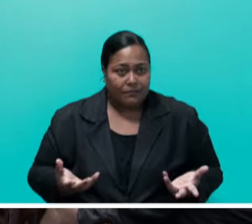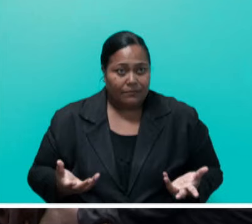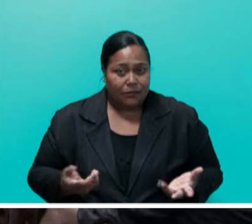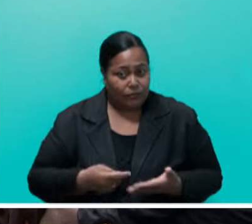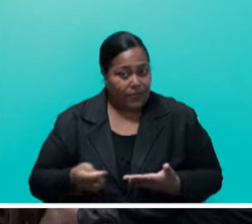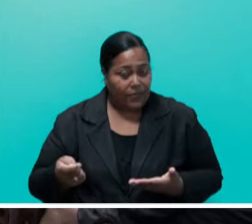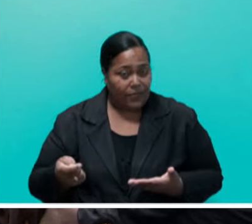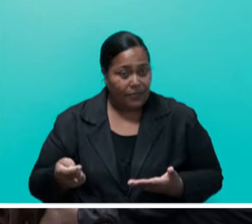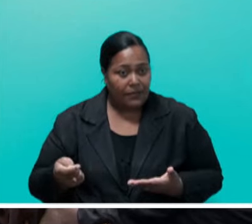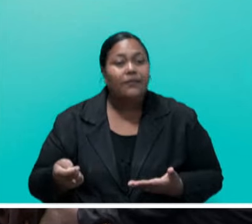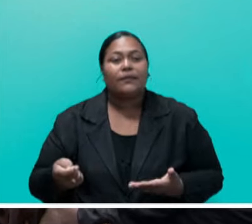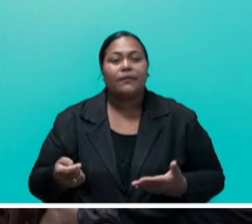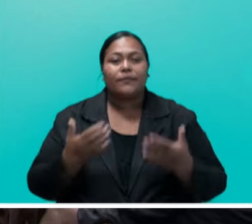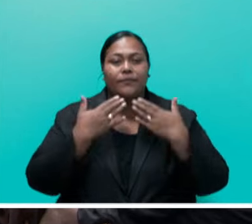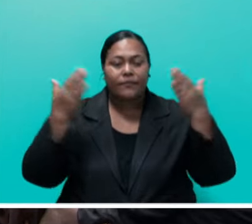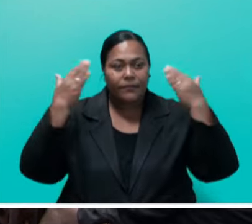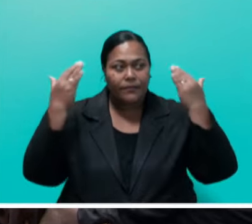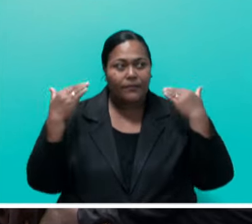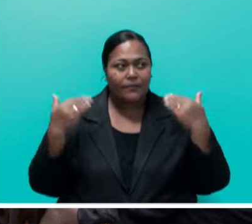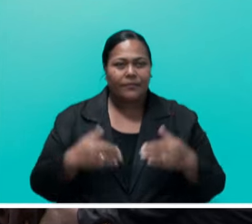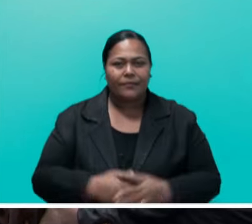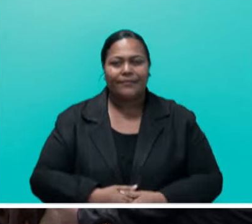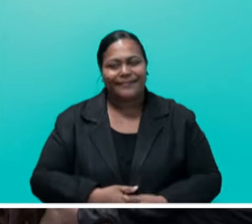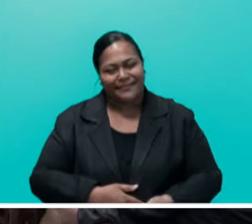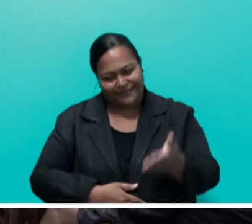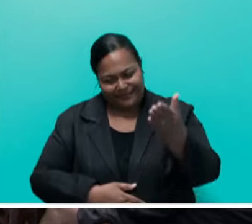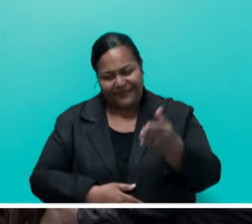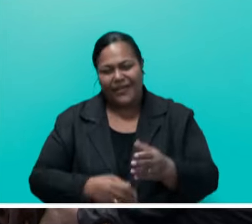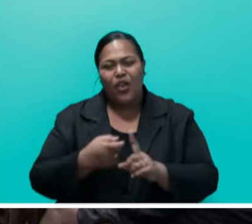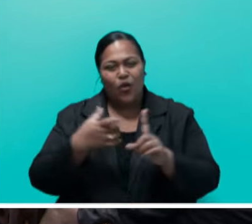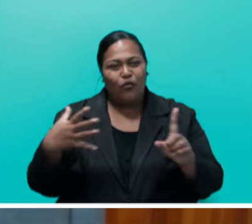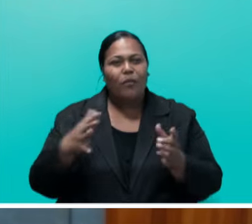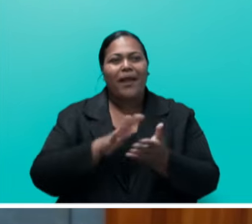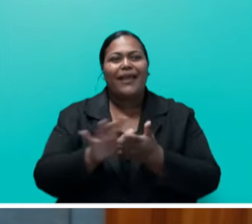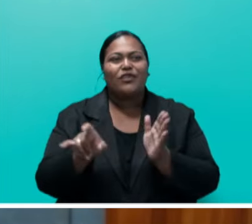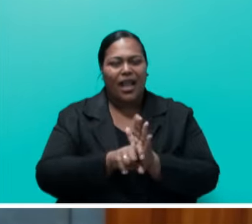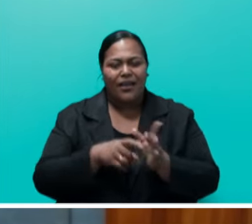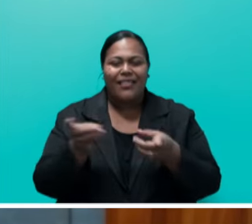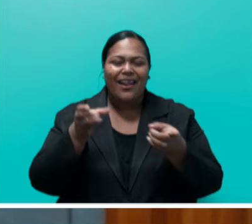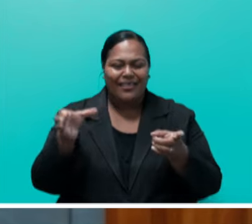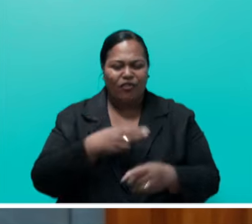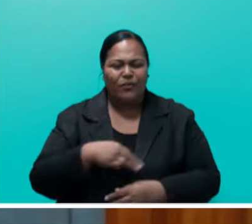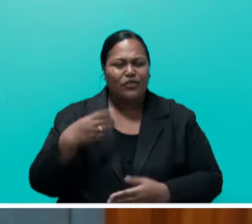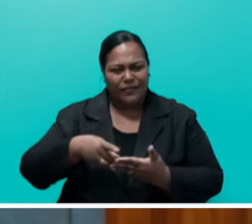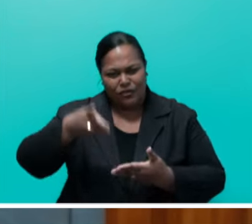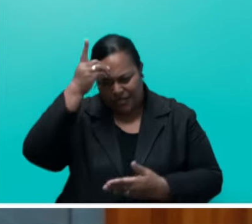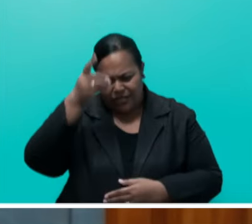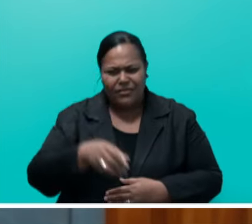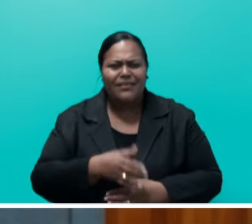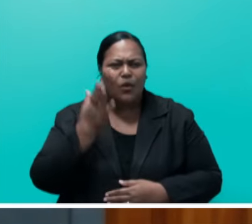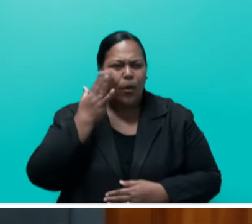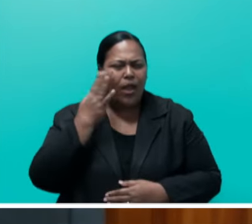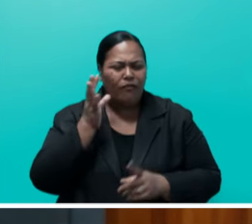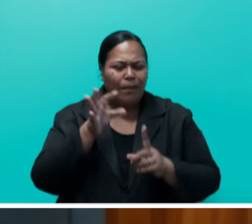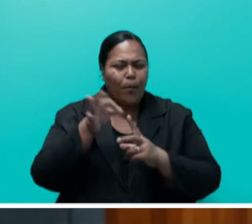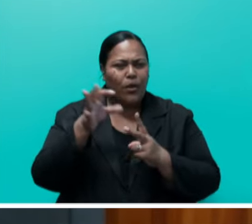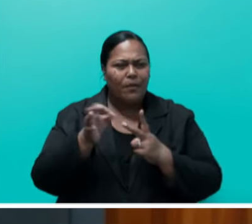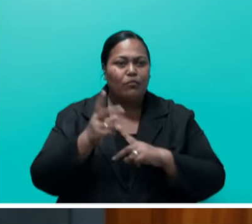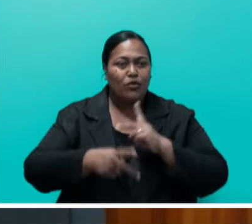Thank you, Mr. Speaker, sir. He's a former HR director of the Ministry of Education. He's aware of the appointment process that is